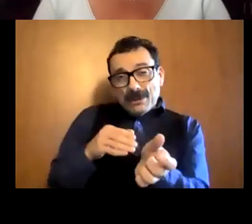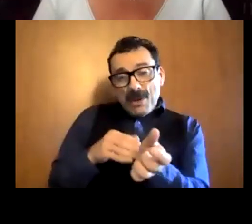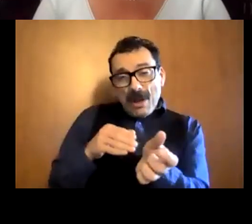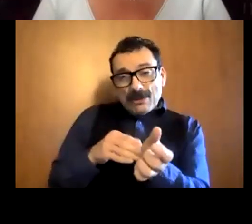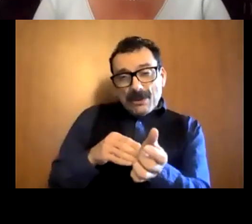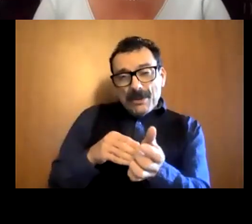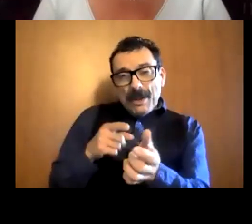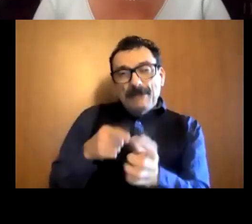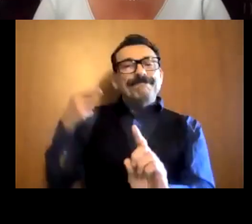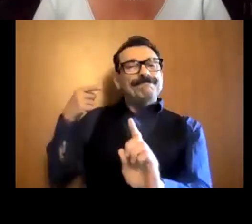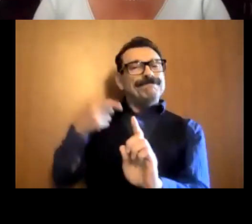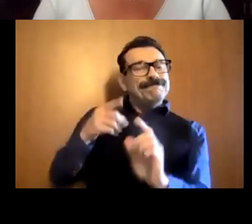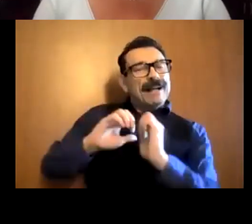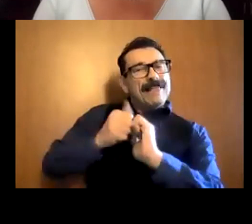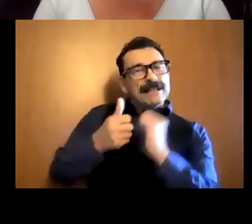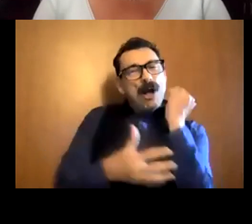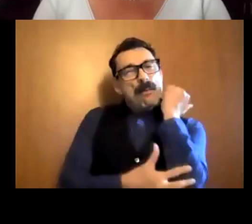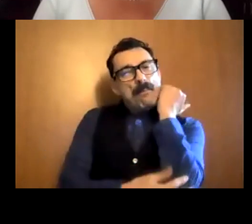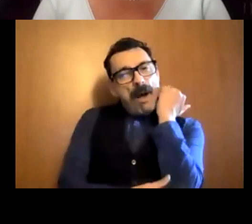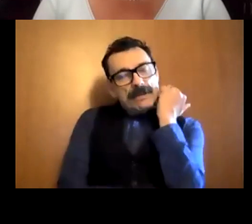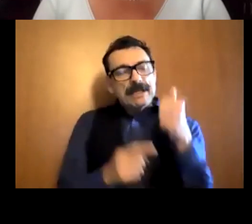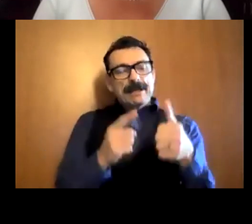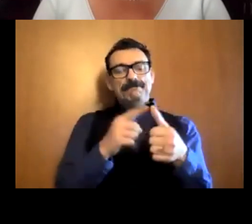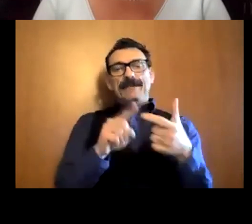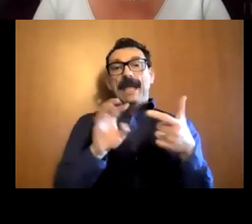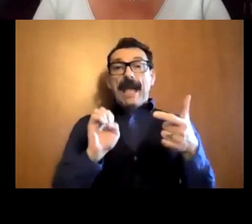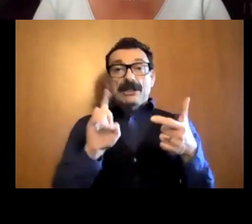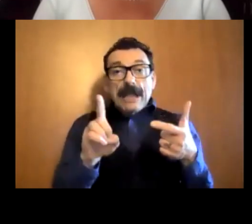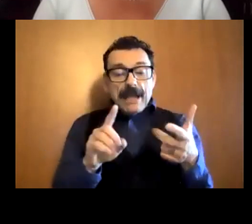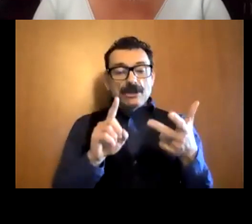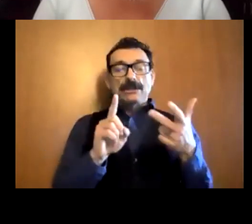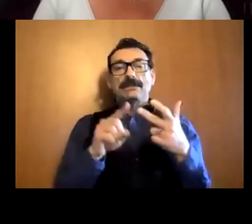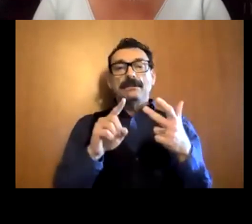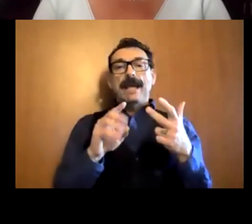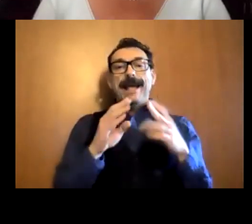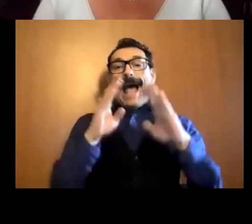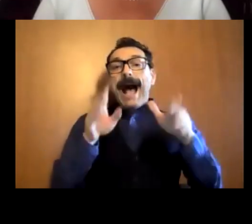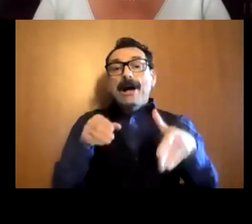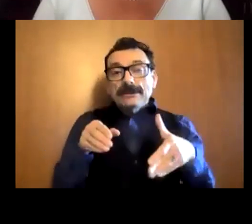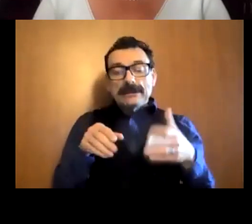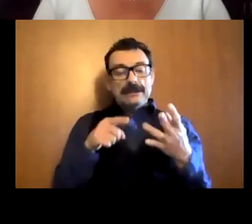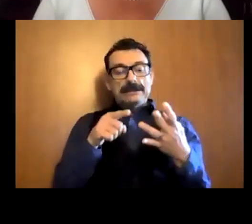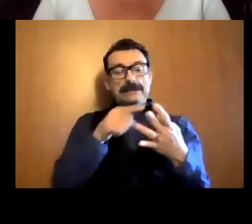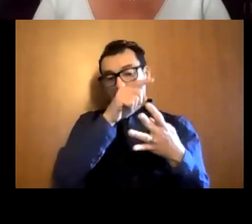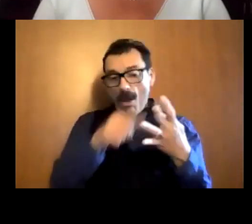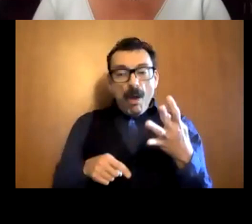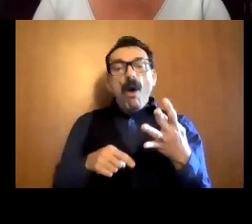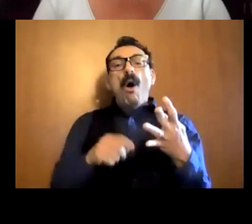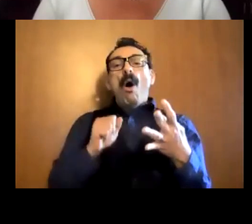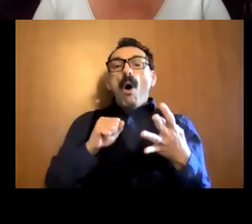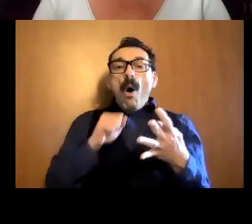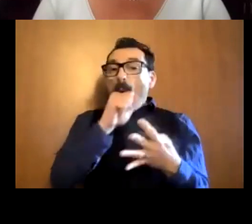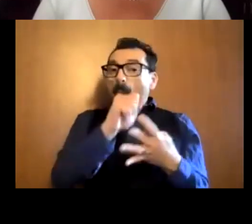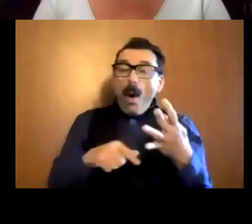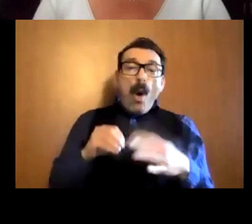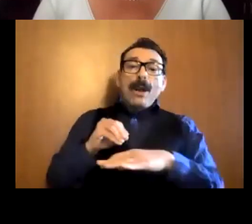and education and housing and jobs and lack of access to healthcare can all have a significant impact on our health and our quality of